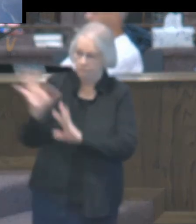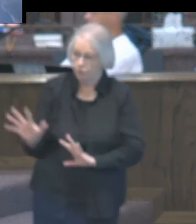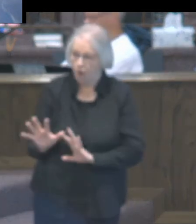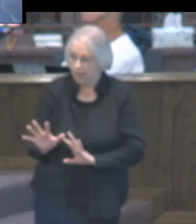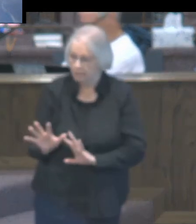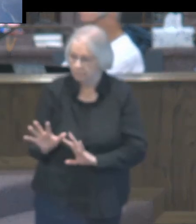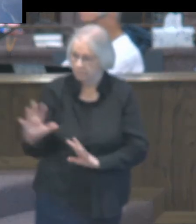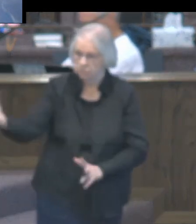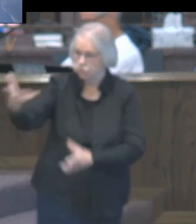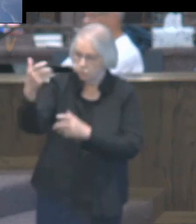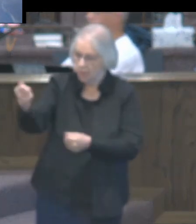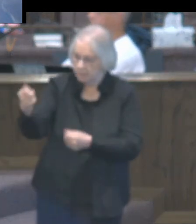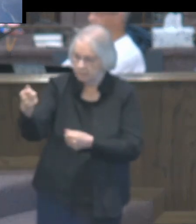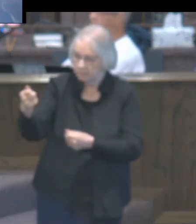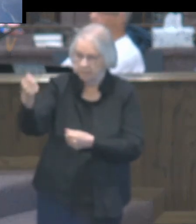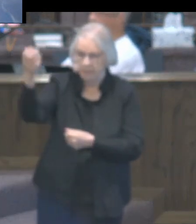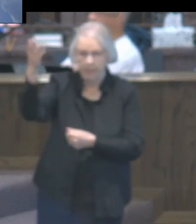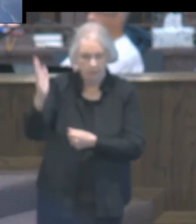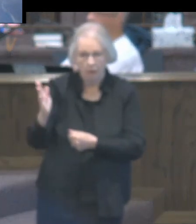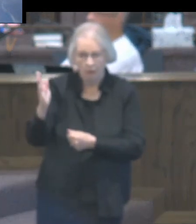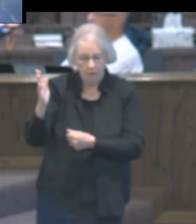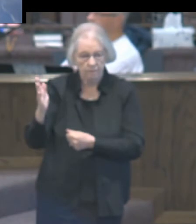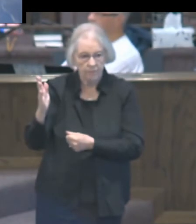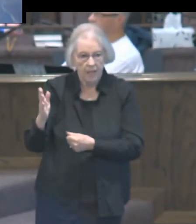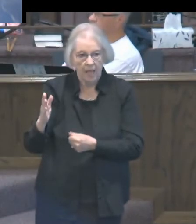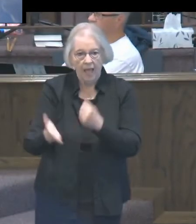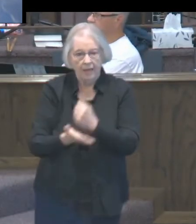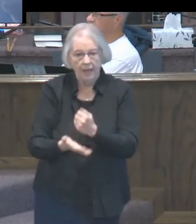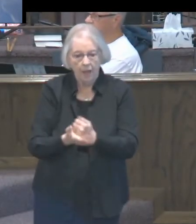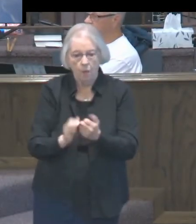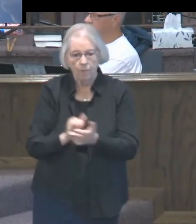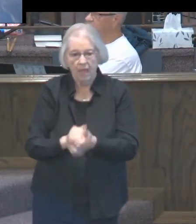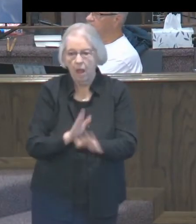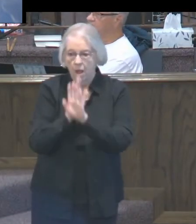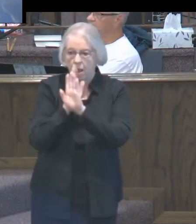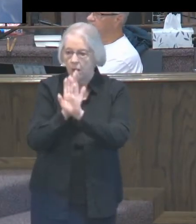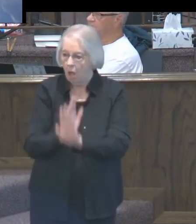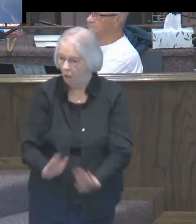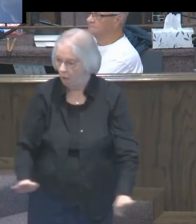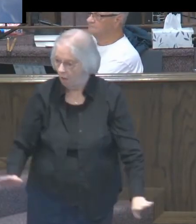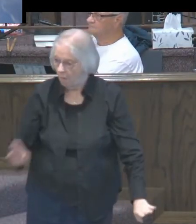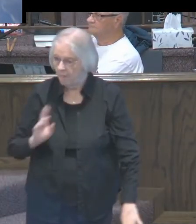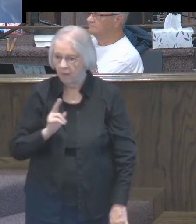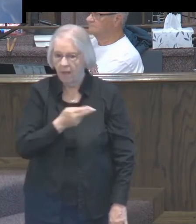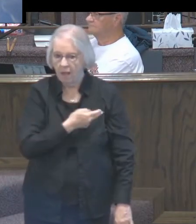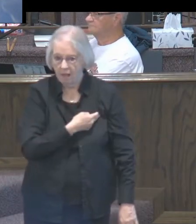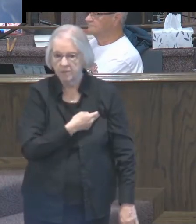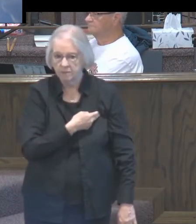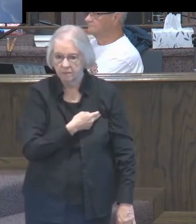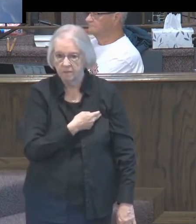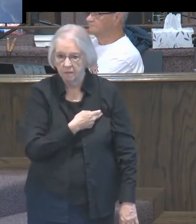your heart and let that be a calming influence in your life, in your